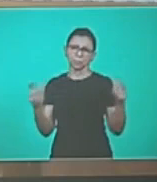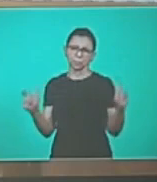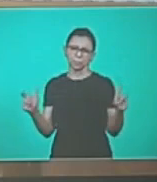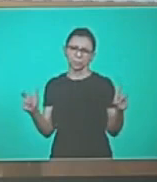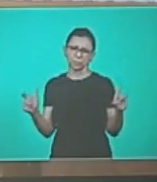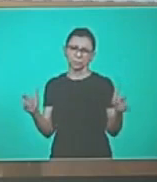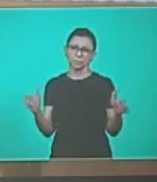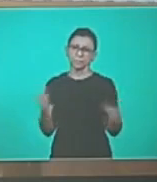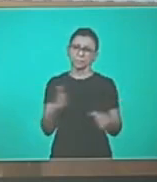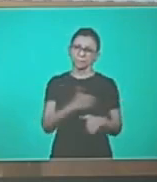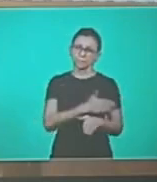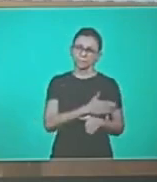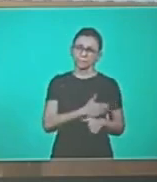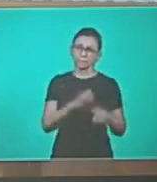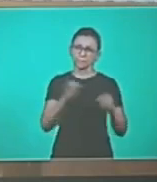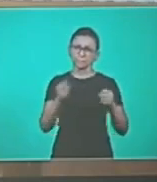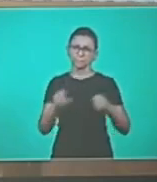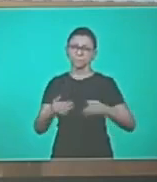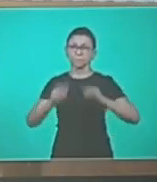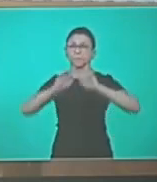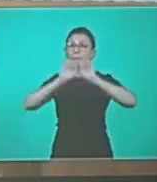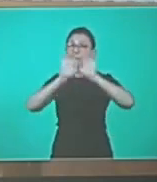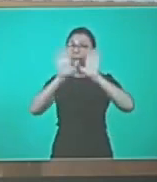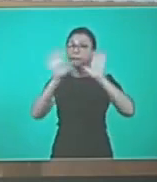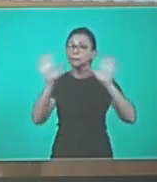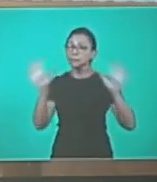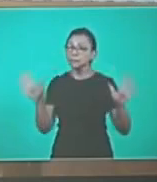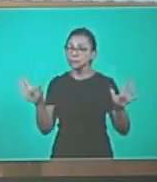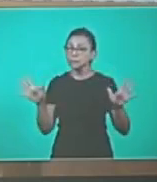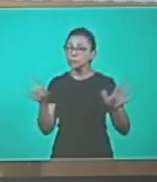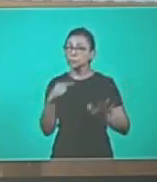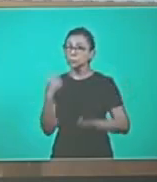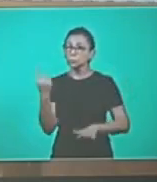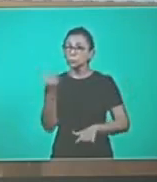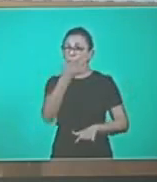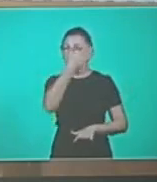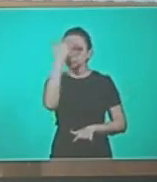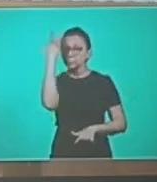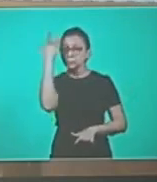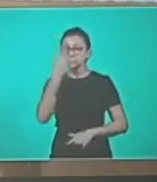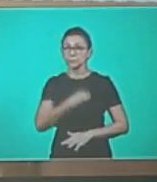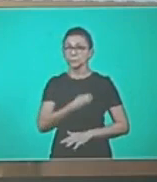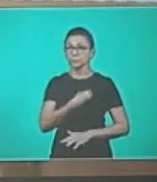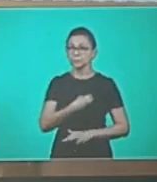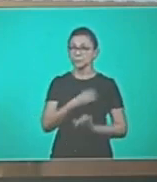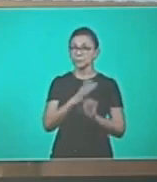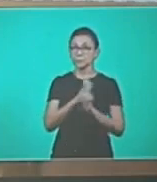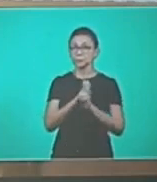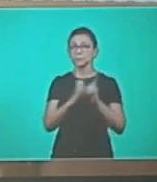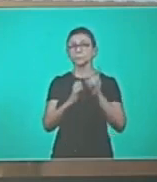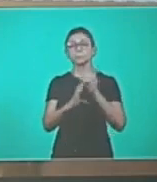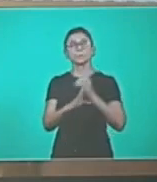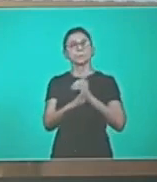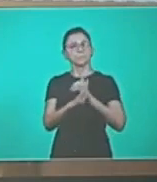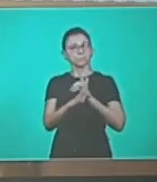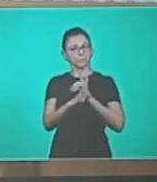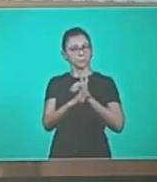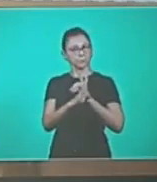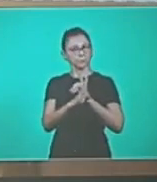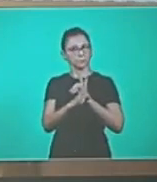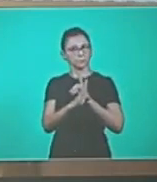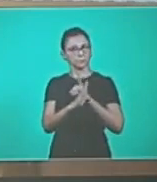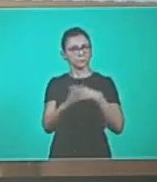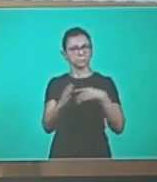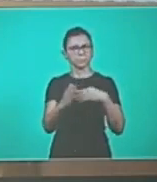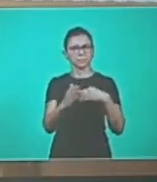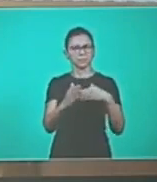and we, like we pick some. I'd like to leave clear that everyone that participated in Sunday school